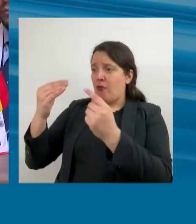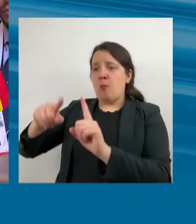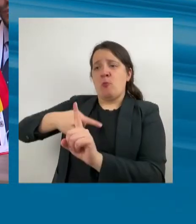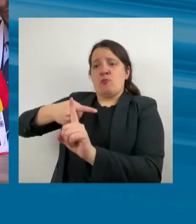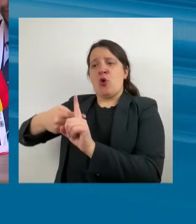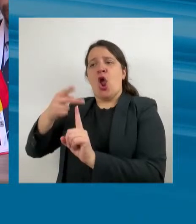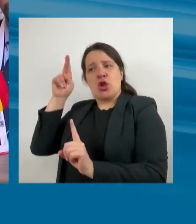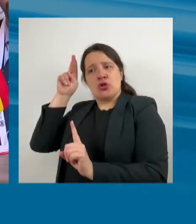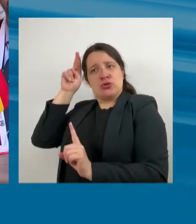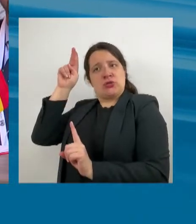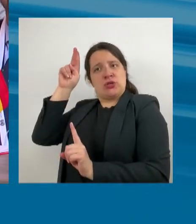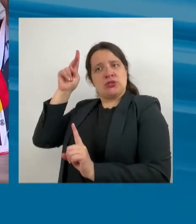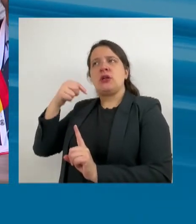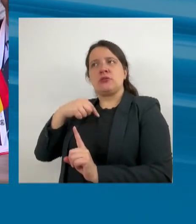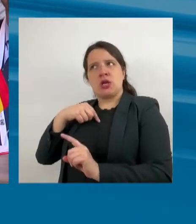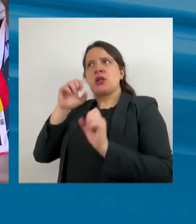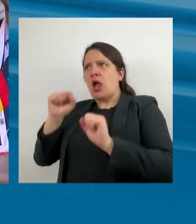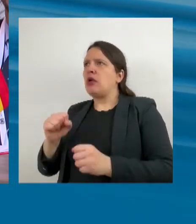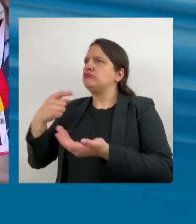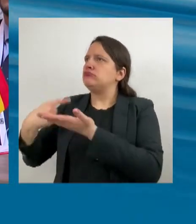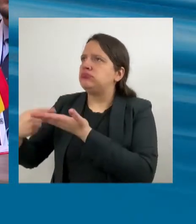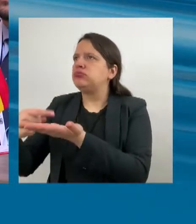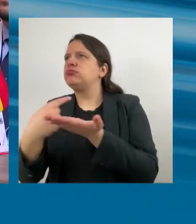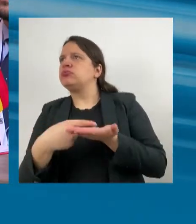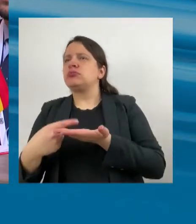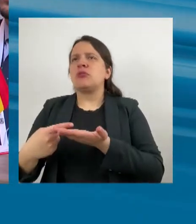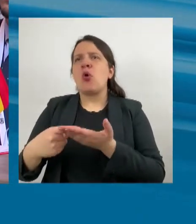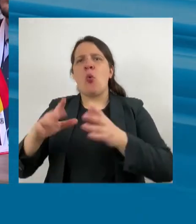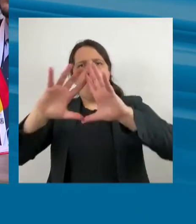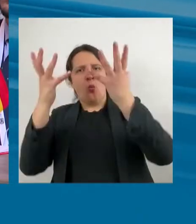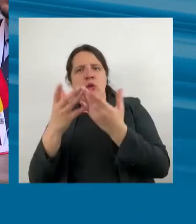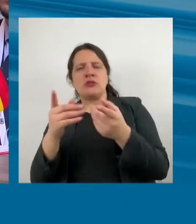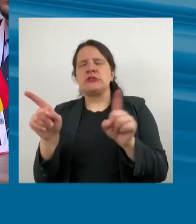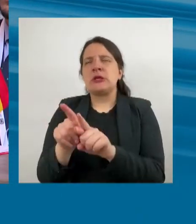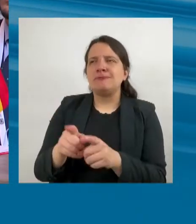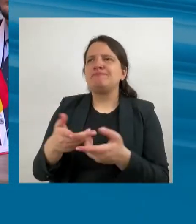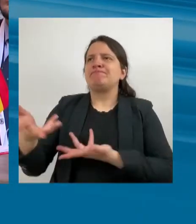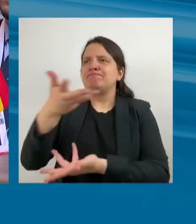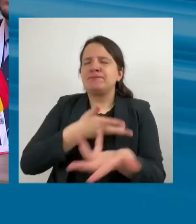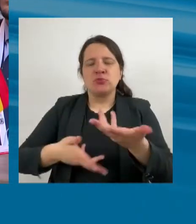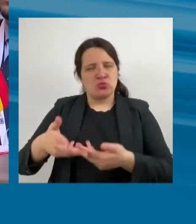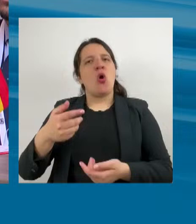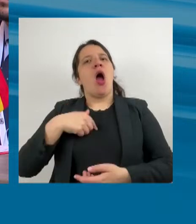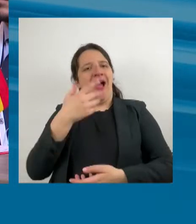conversations. As we continue to address these pressing challenges, we are